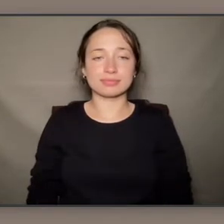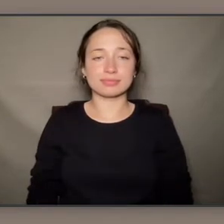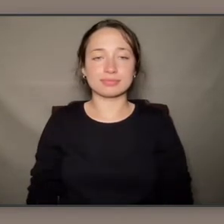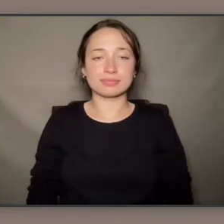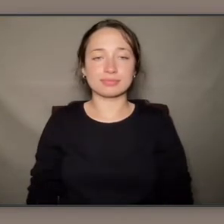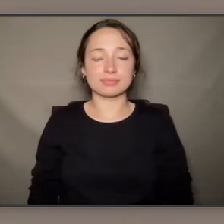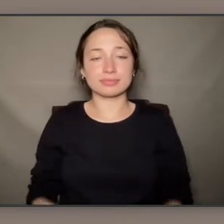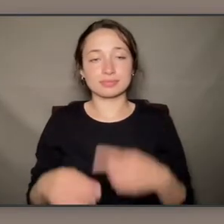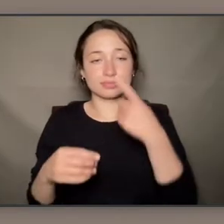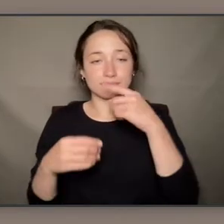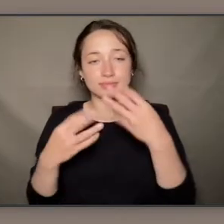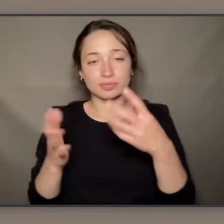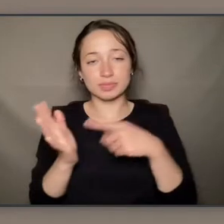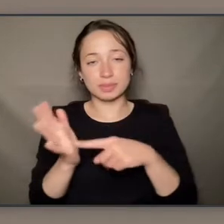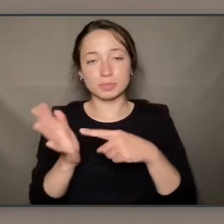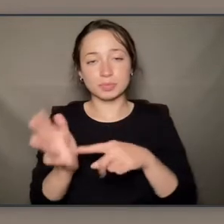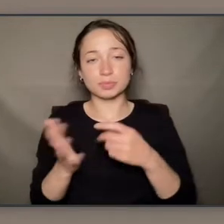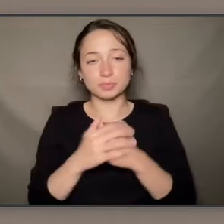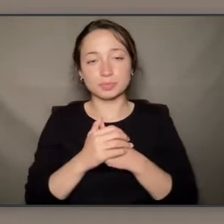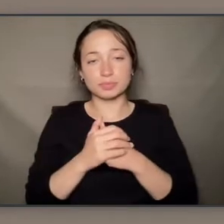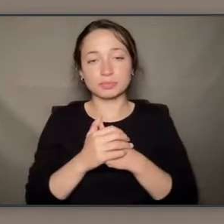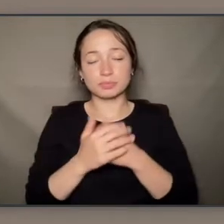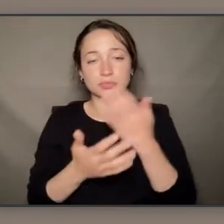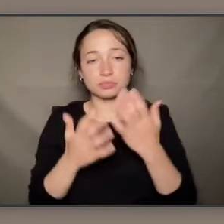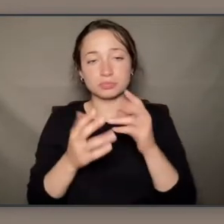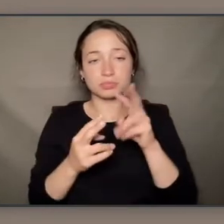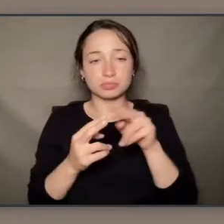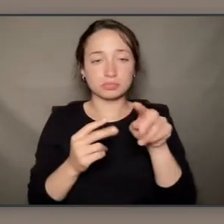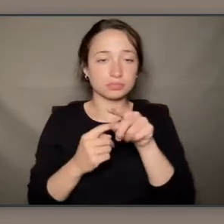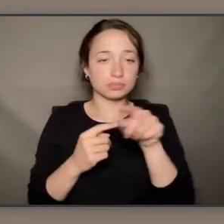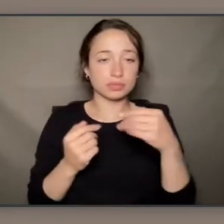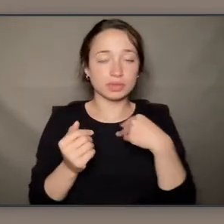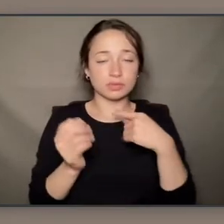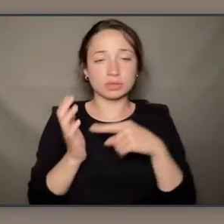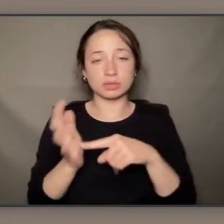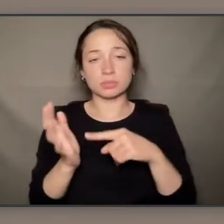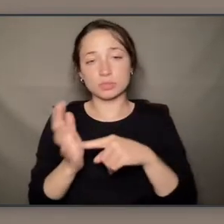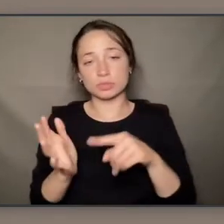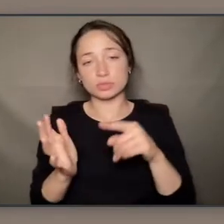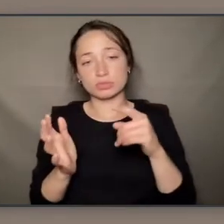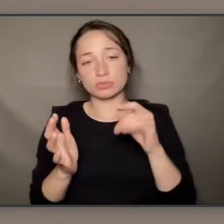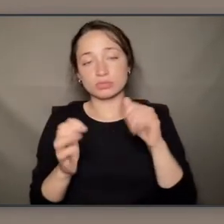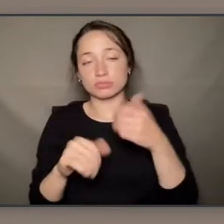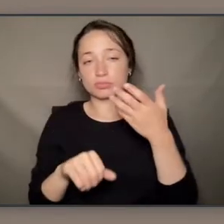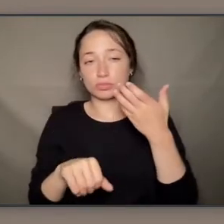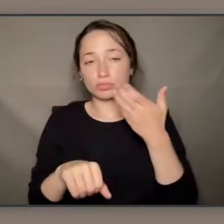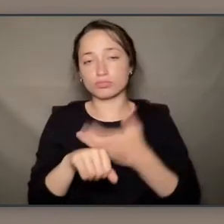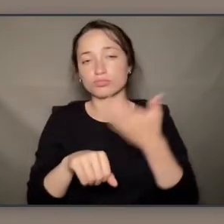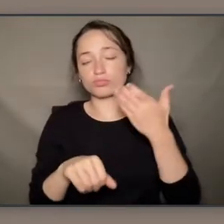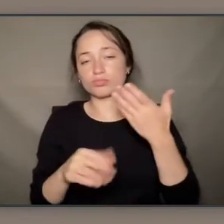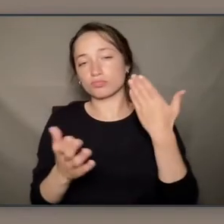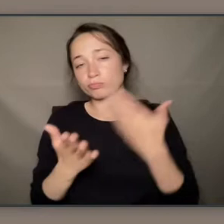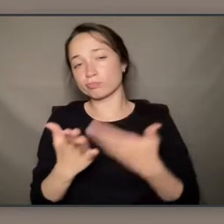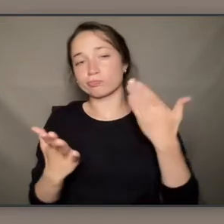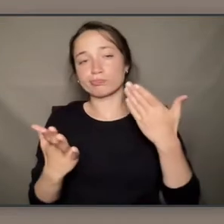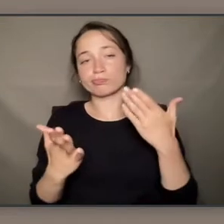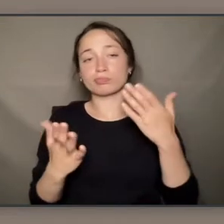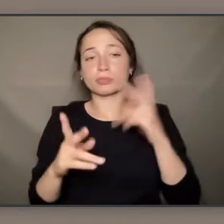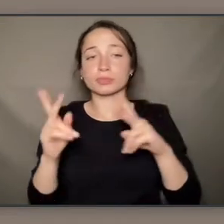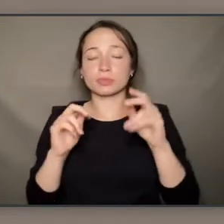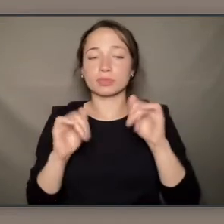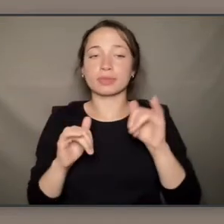Could you give examples of this? Could either of you have examples? So that it would be concrete so people